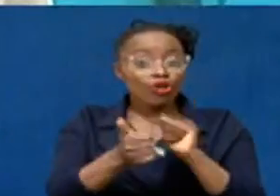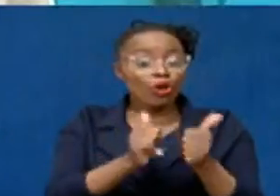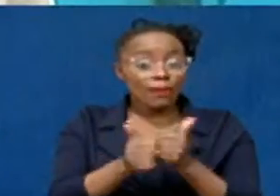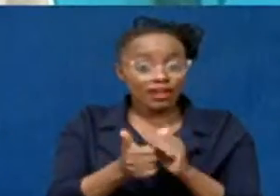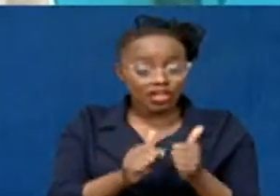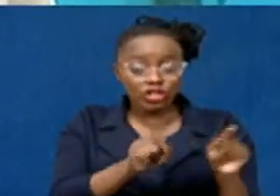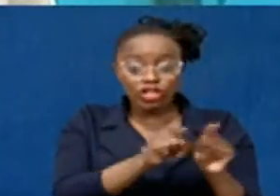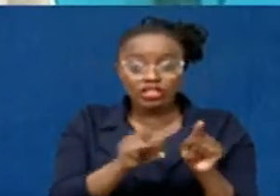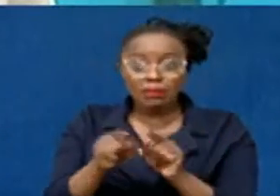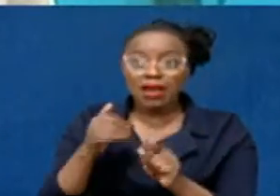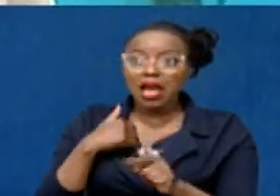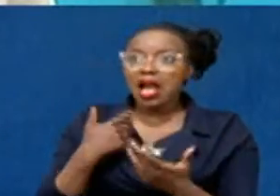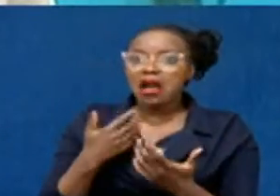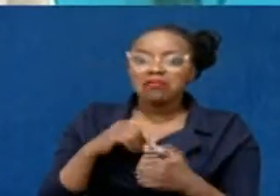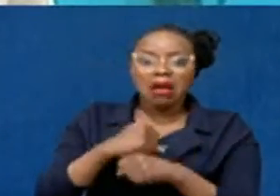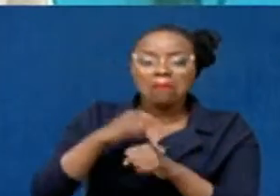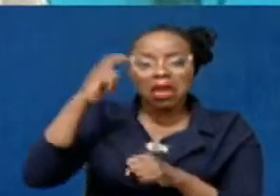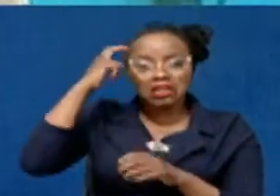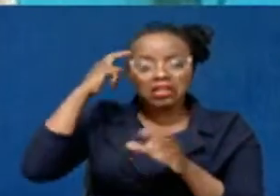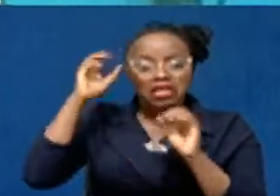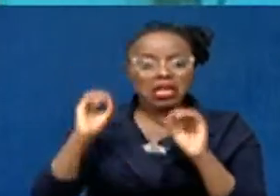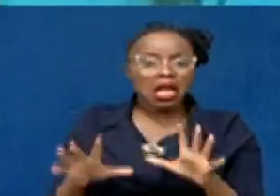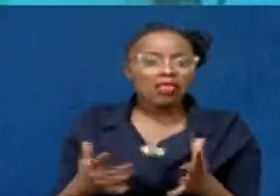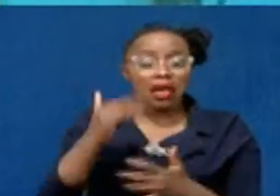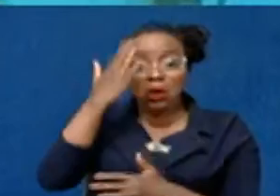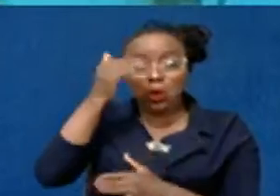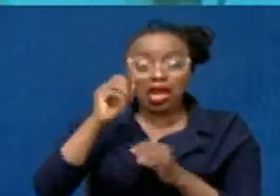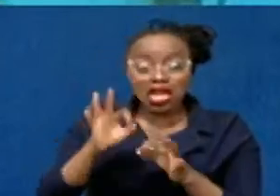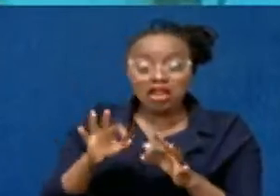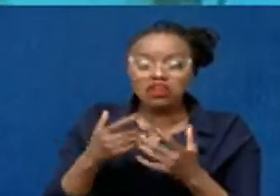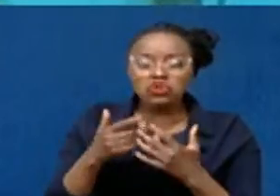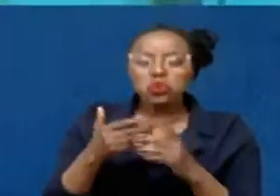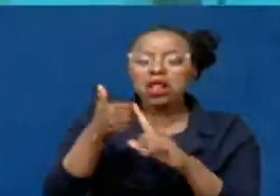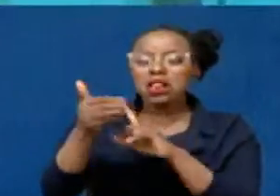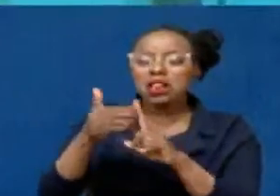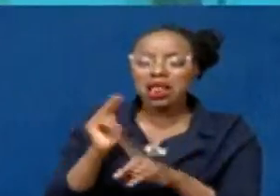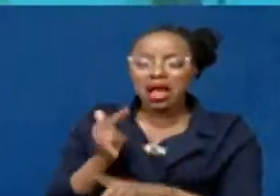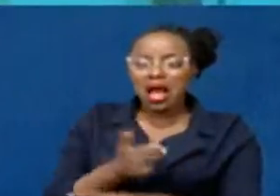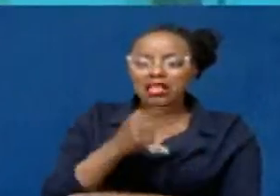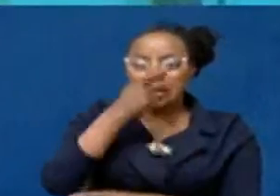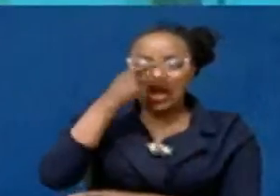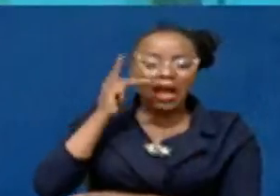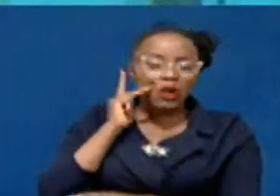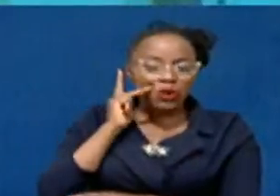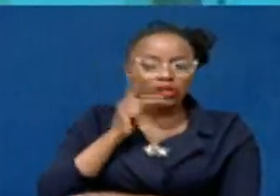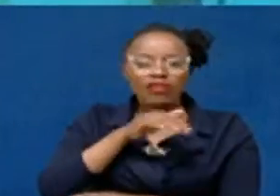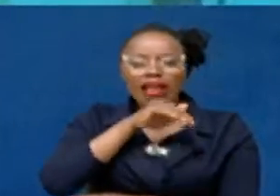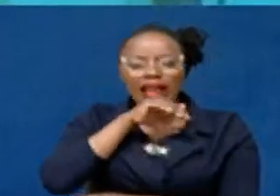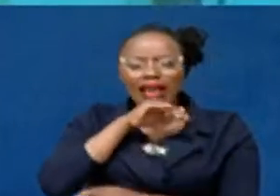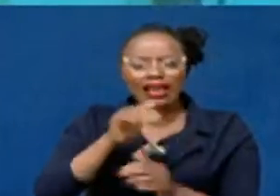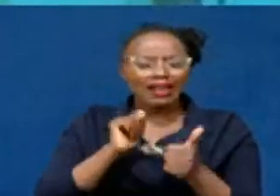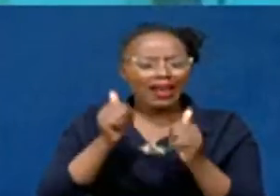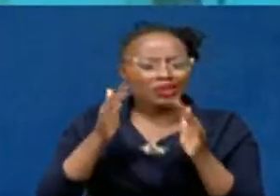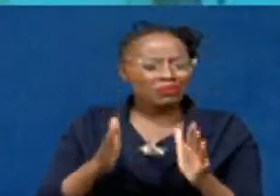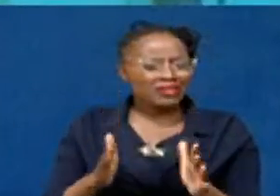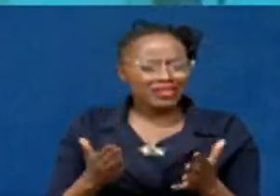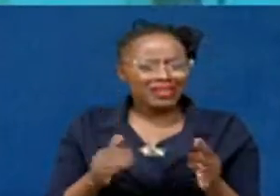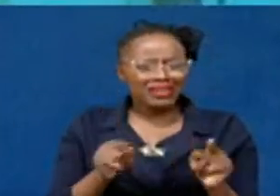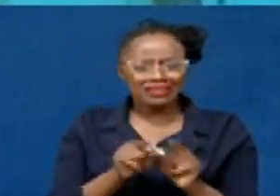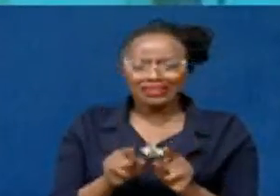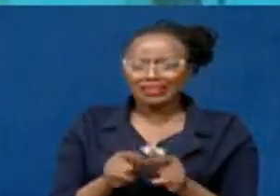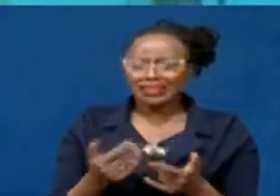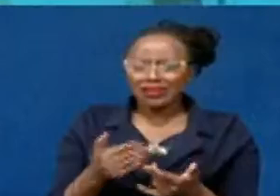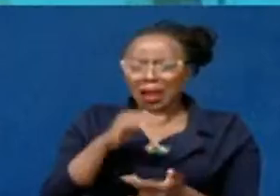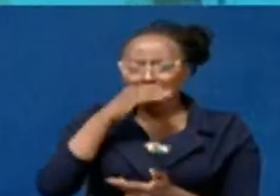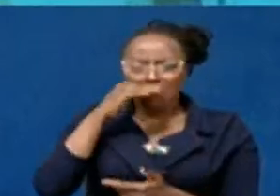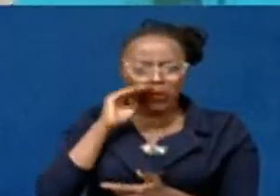competition, it really doesn't make sense that, I mean, if you were to convince us that Kalonzo Musyoka is Raila's competitor and this is, you